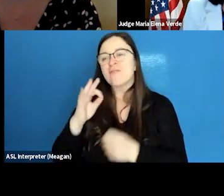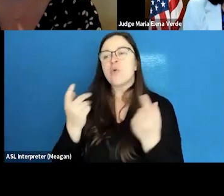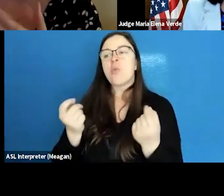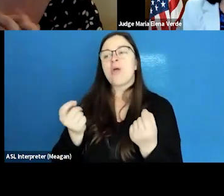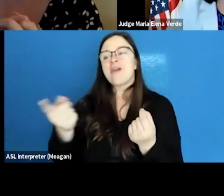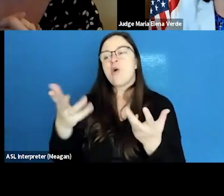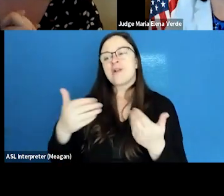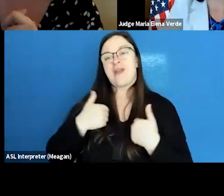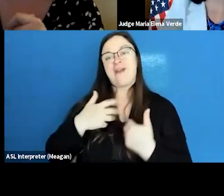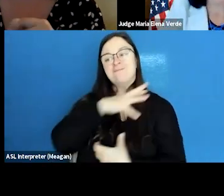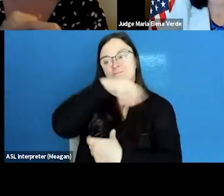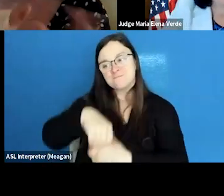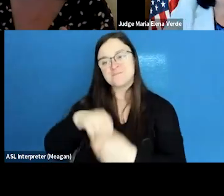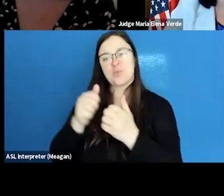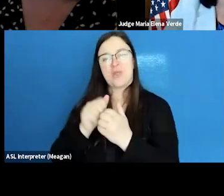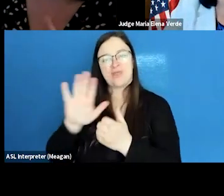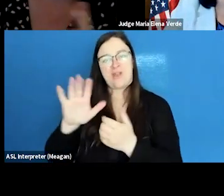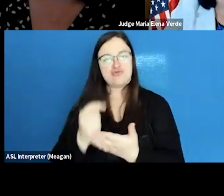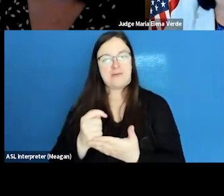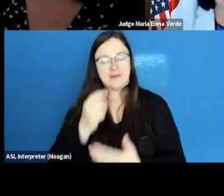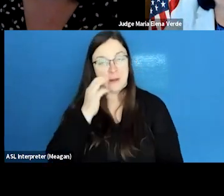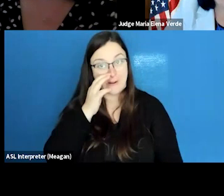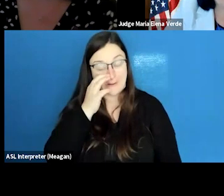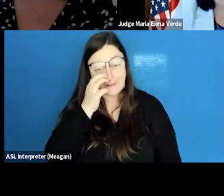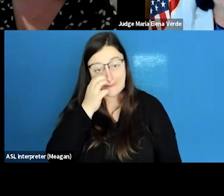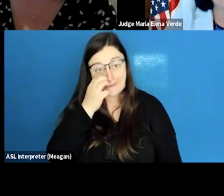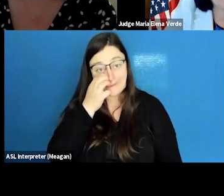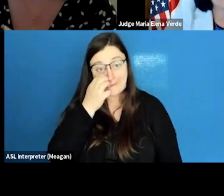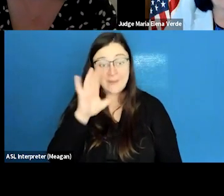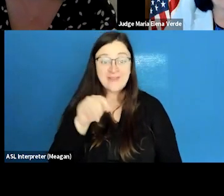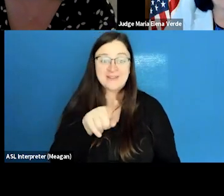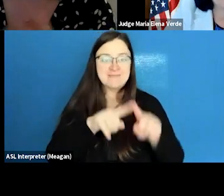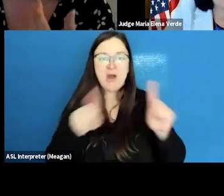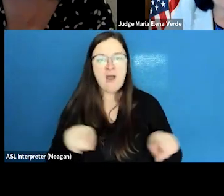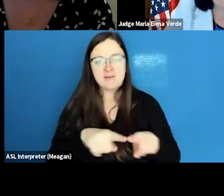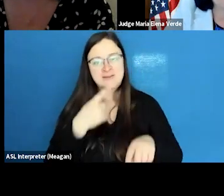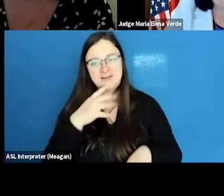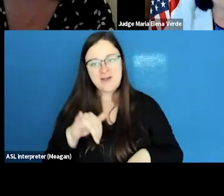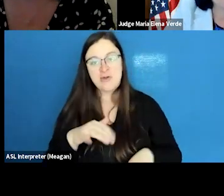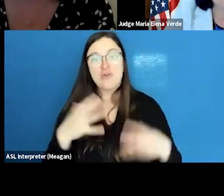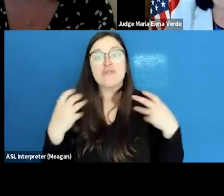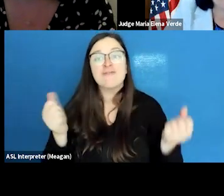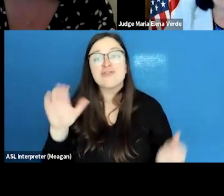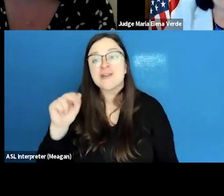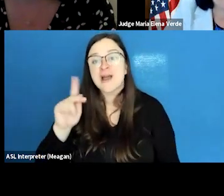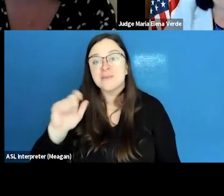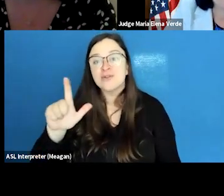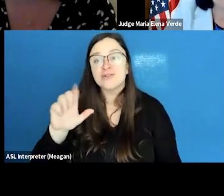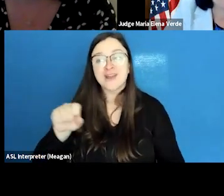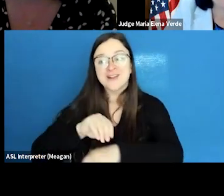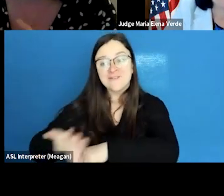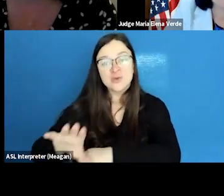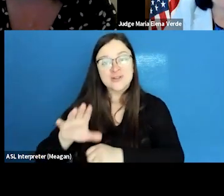their treatment? And that's basically what this box below says, is that recovery capital can be influenced by